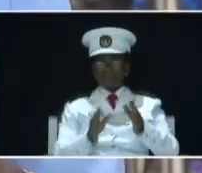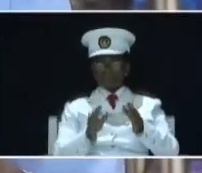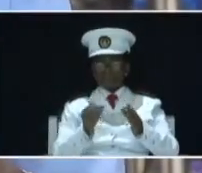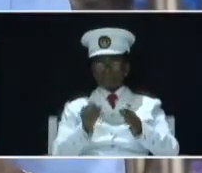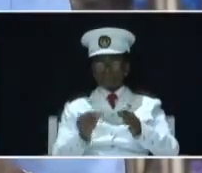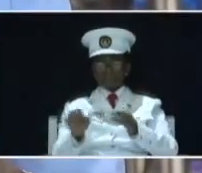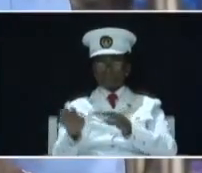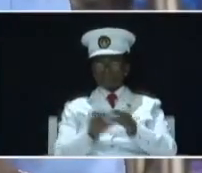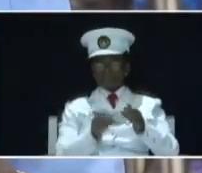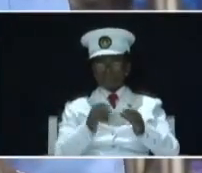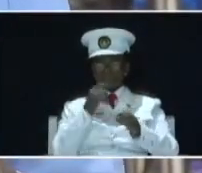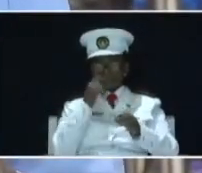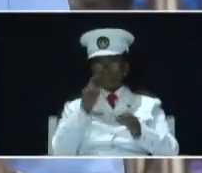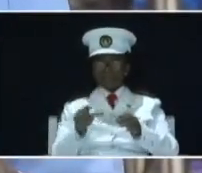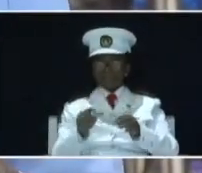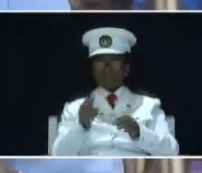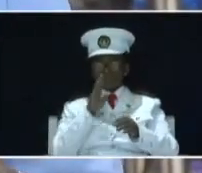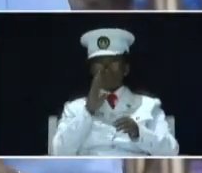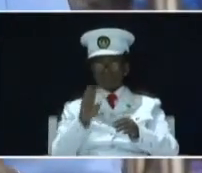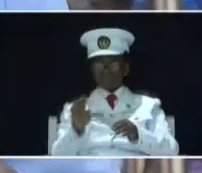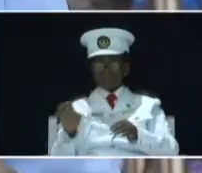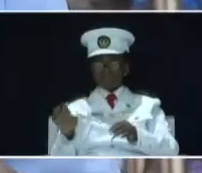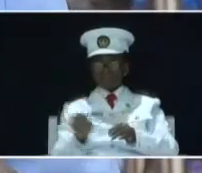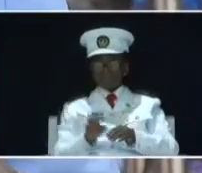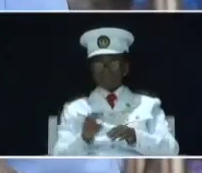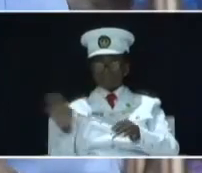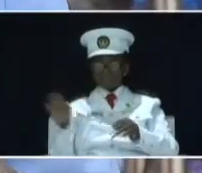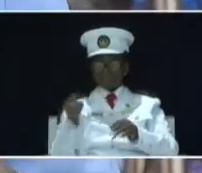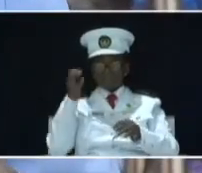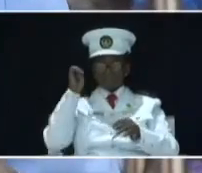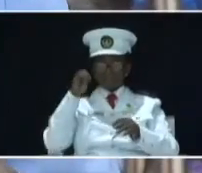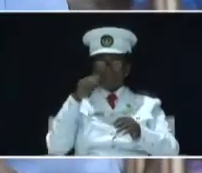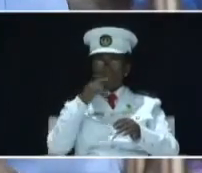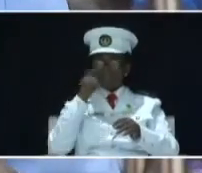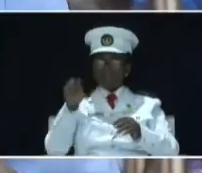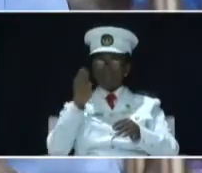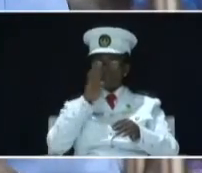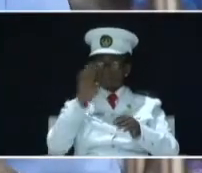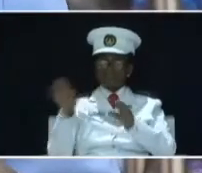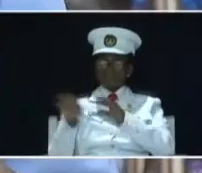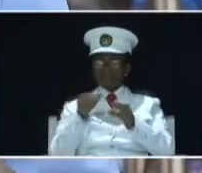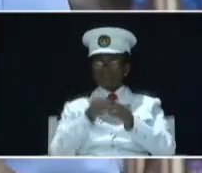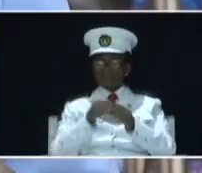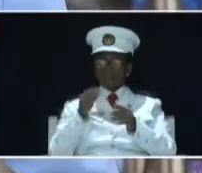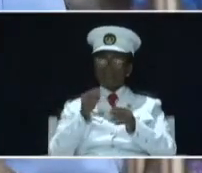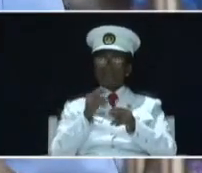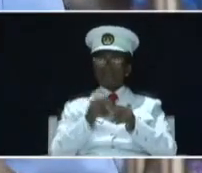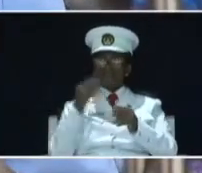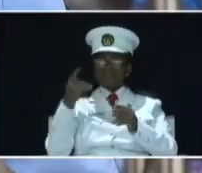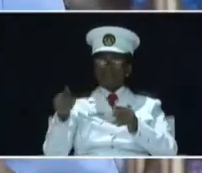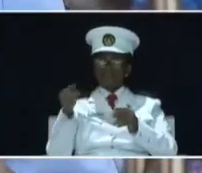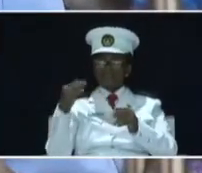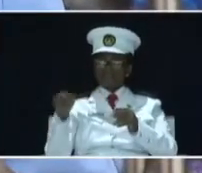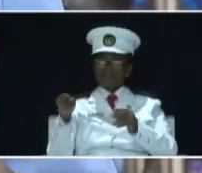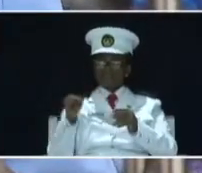must be done in the name of the senior partner.